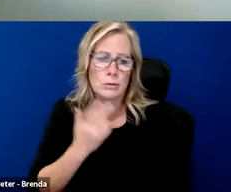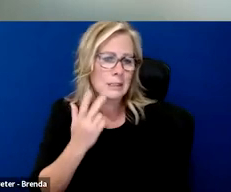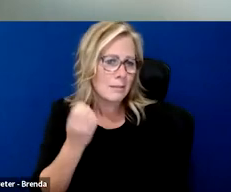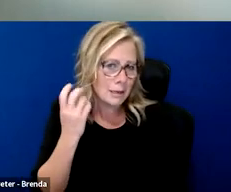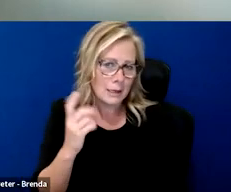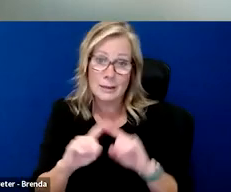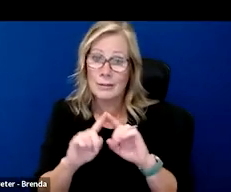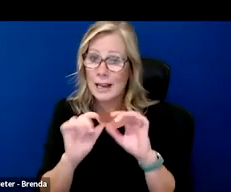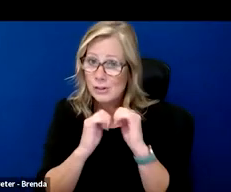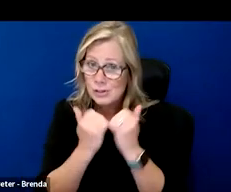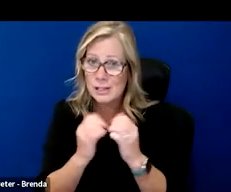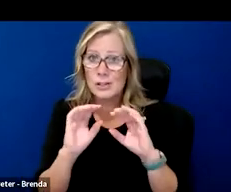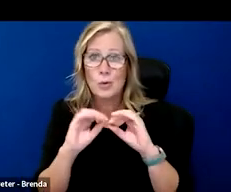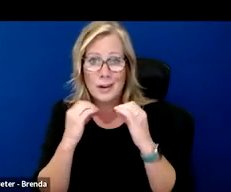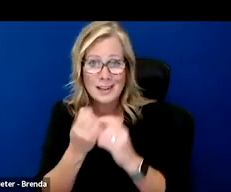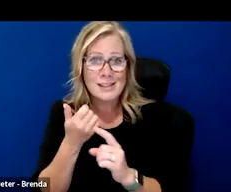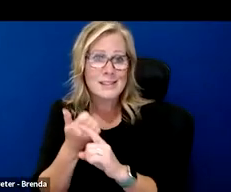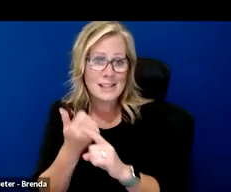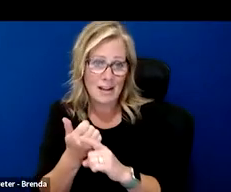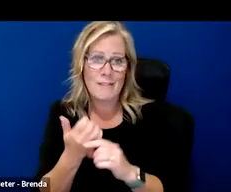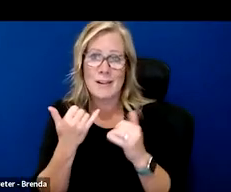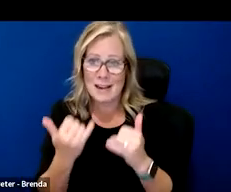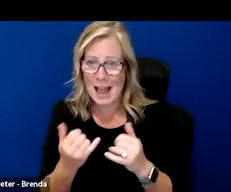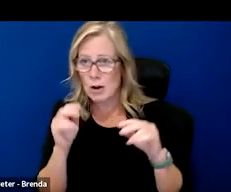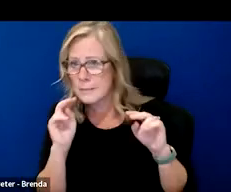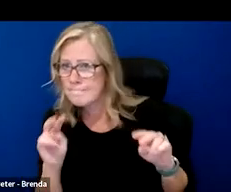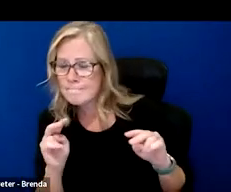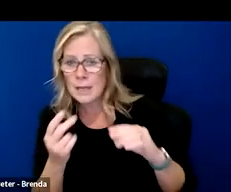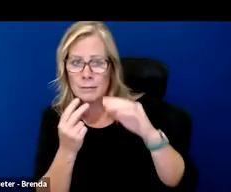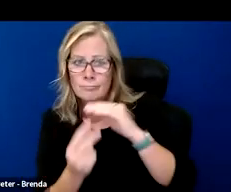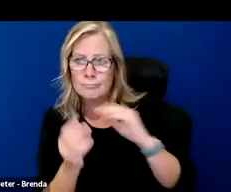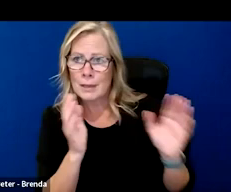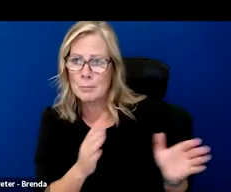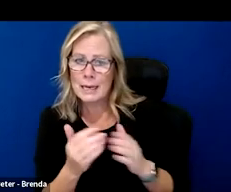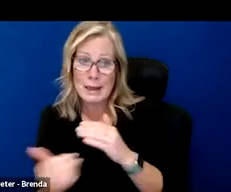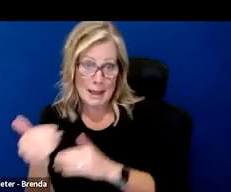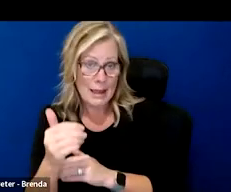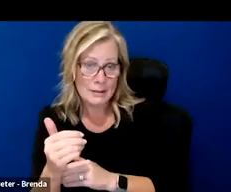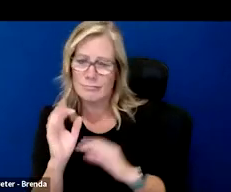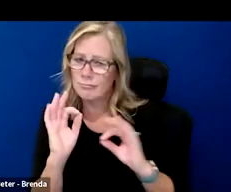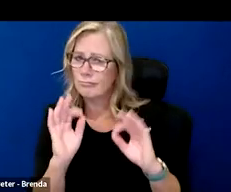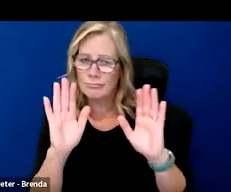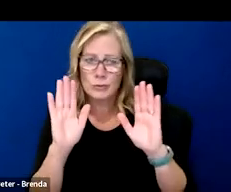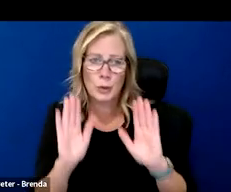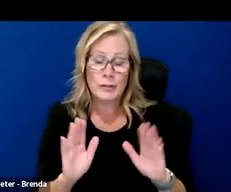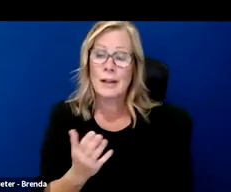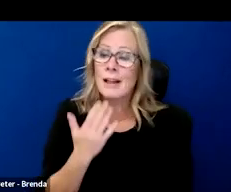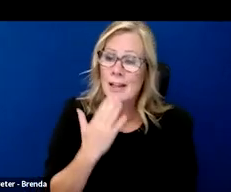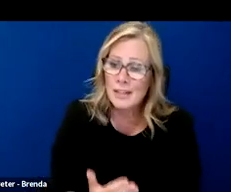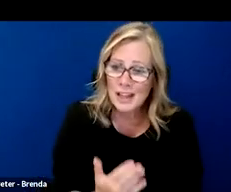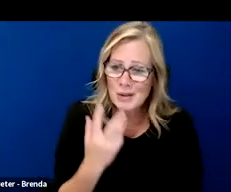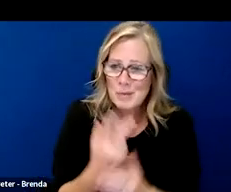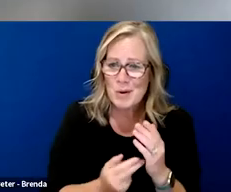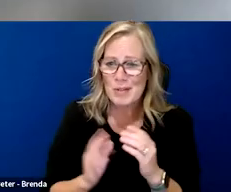organizations and people tuning in to work on right now. Thank you. I think that's a lovely note to end on. And I want to thank you both for your time